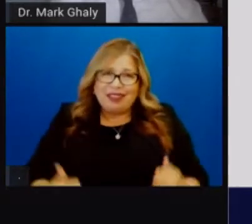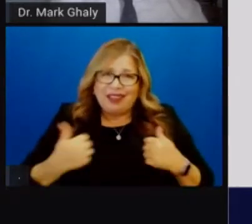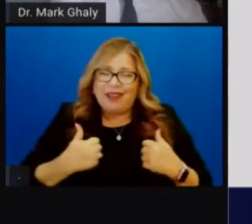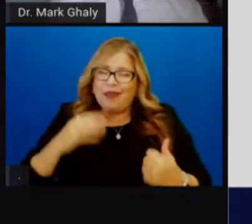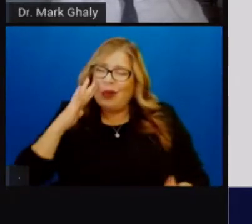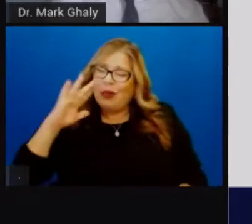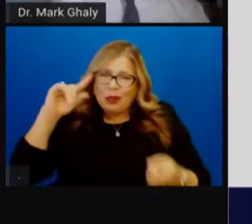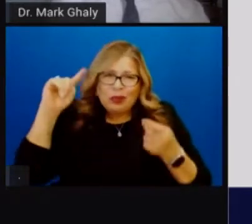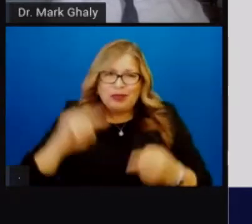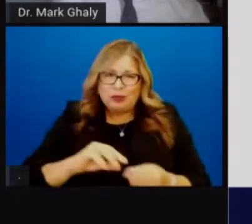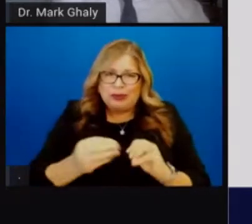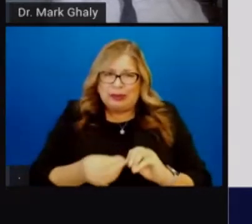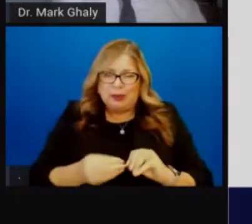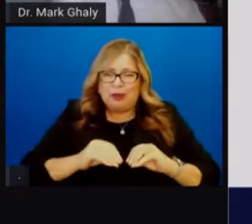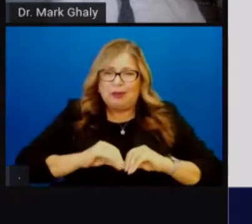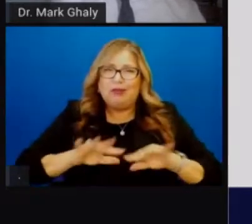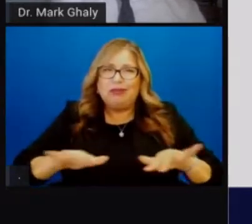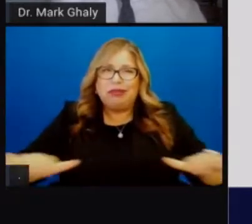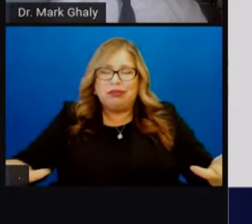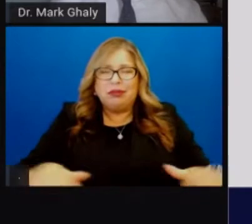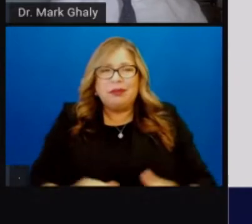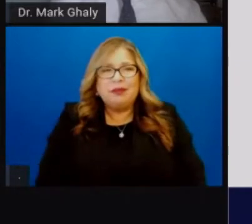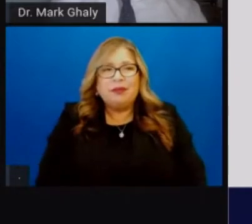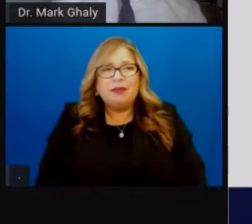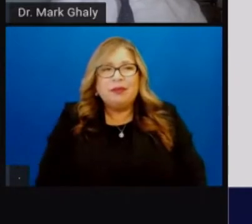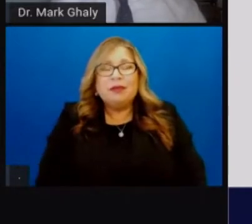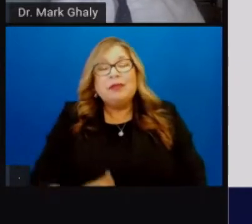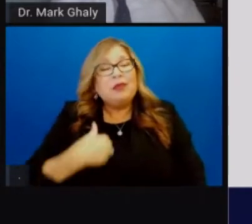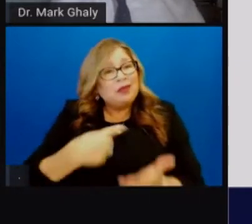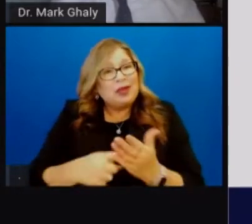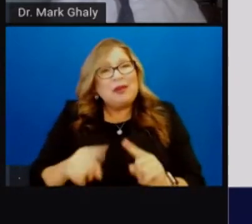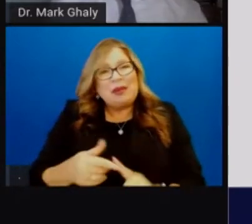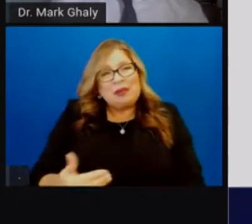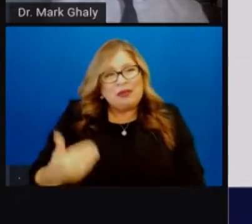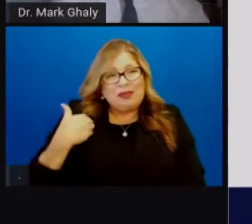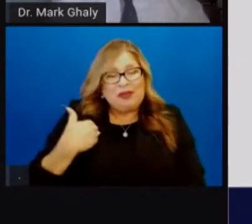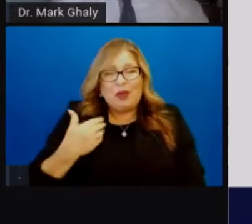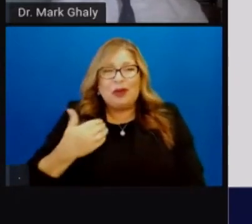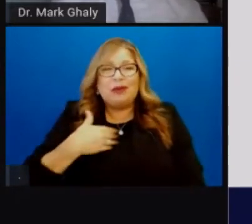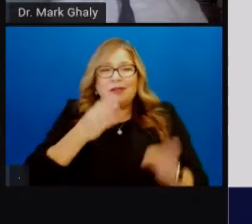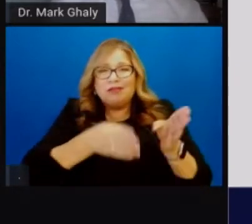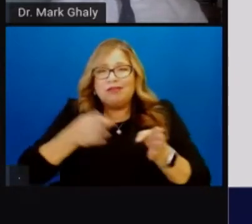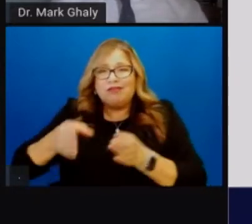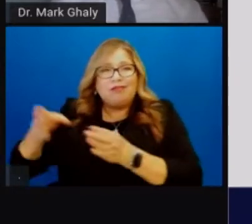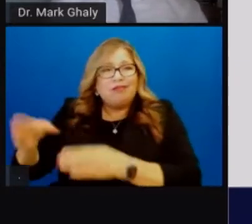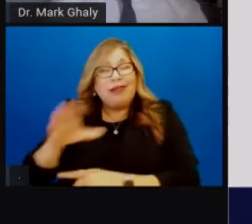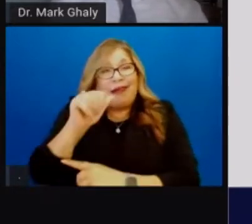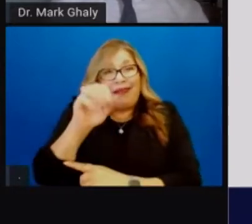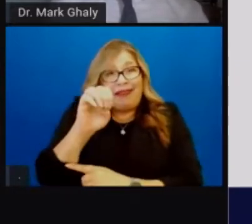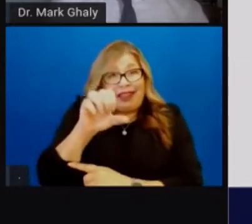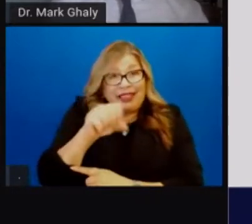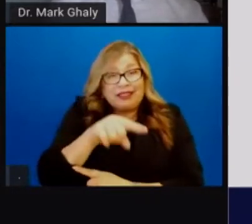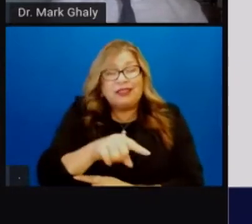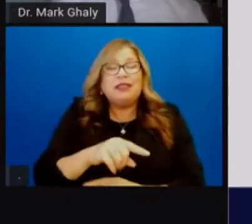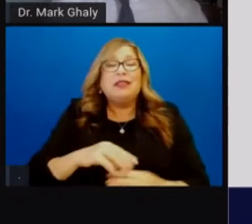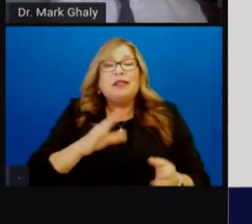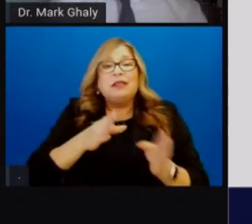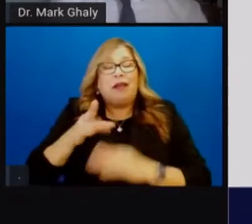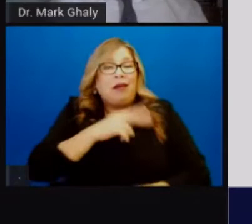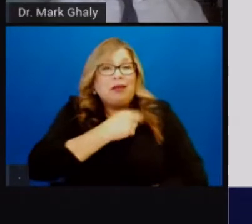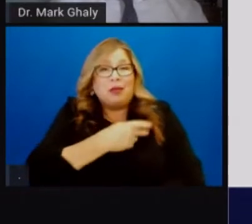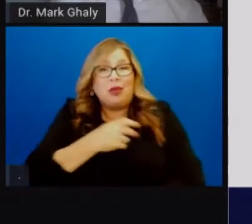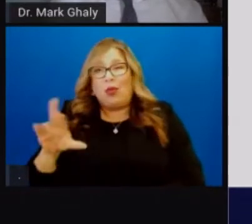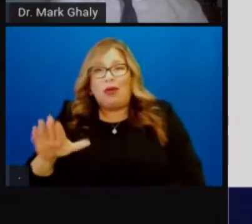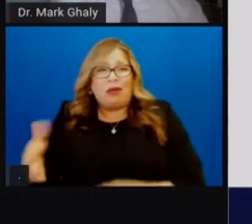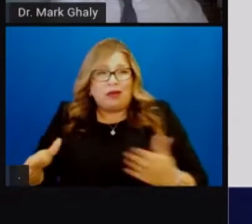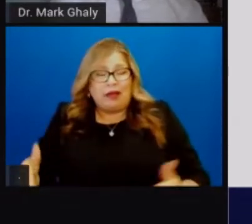indicators we've talked about from the beginning, case numbers, hospitalizations, and deaths, the red line is the